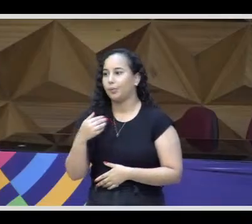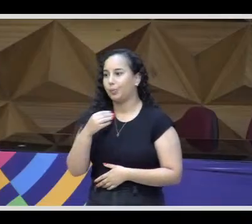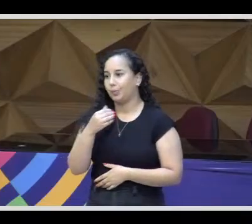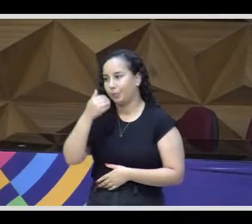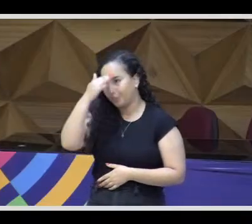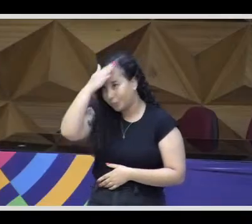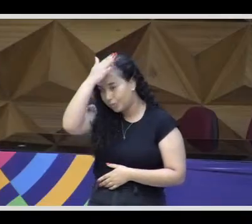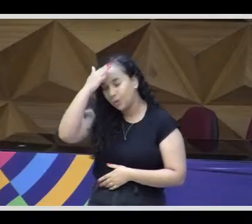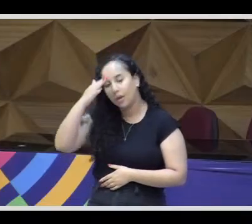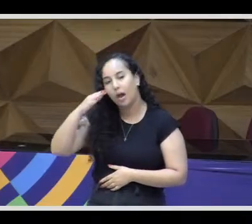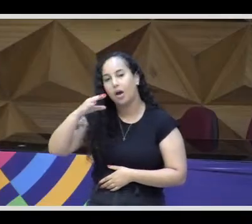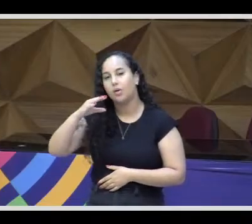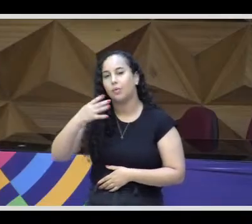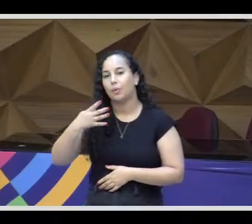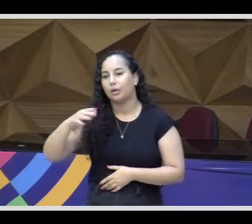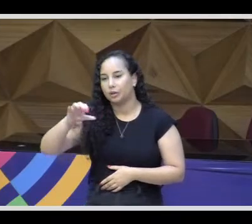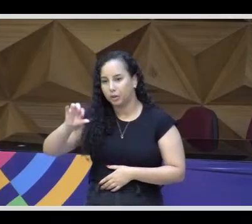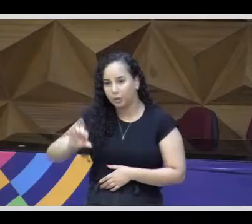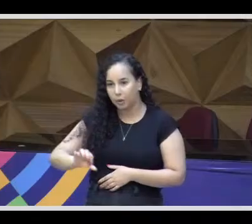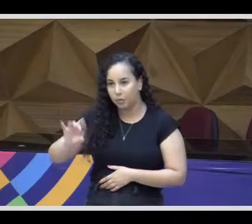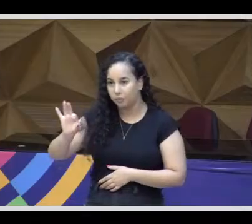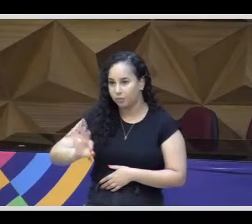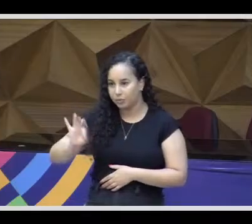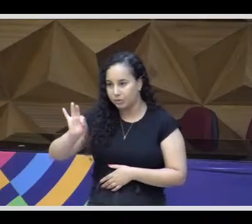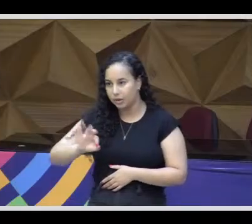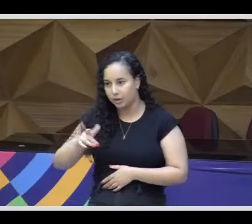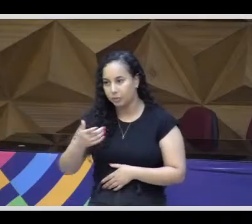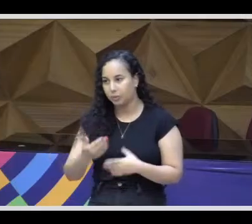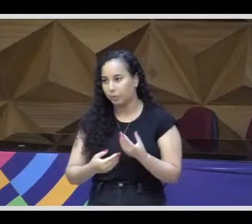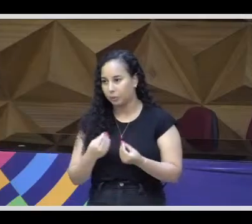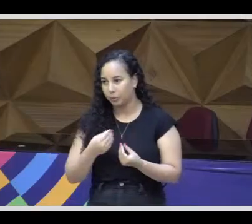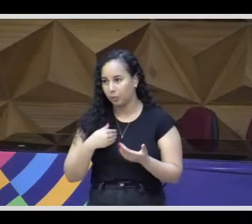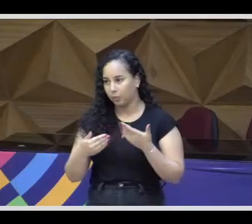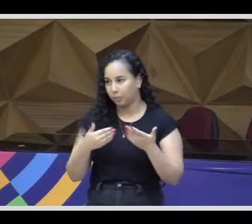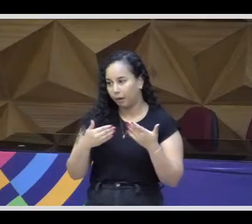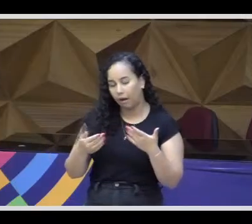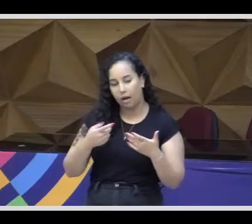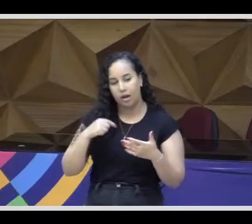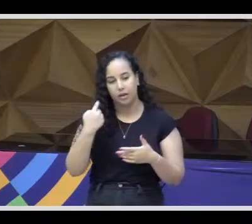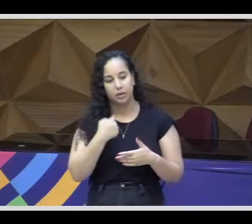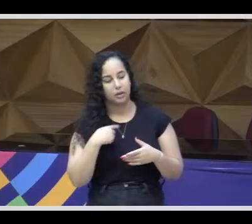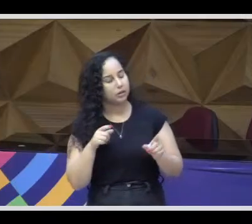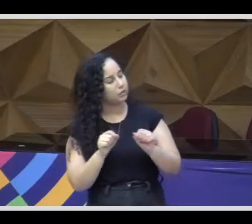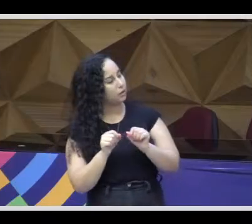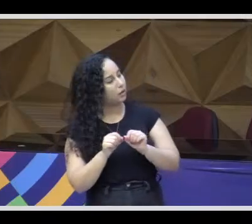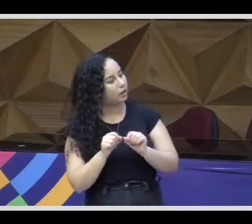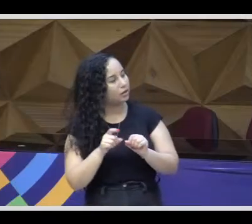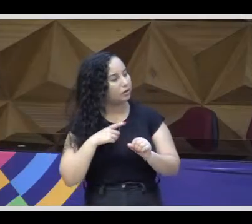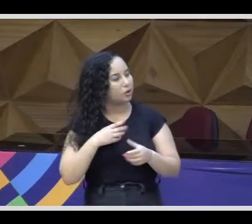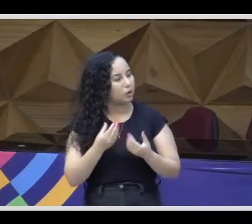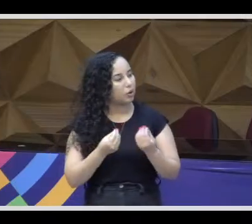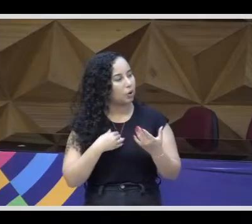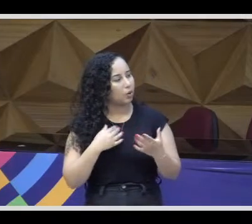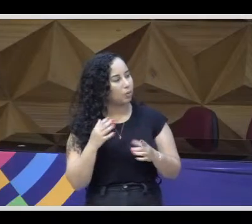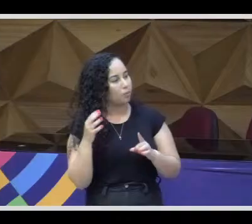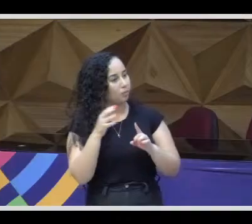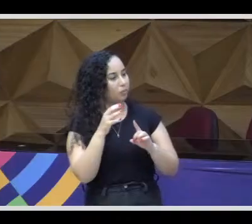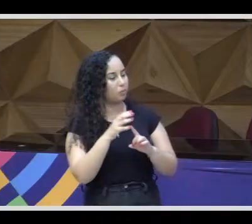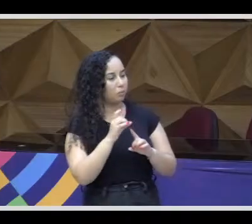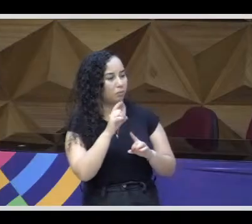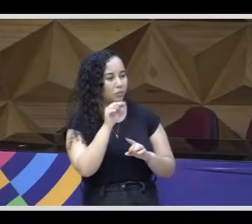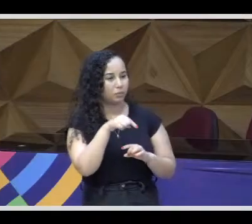49, and we compare that to the real outcome, you actually get what we call house effect, which is the